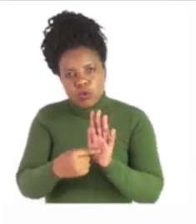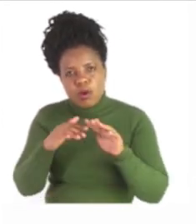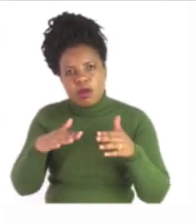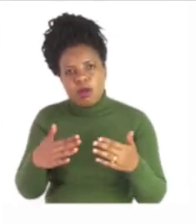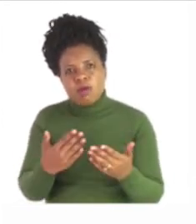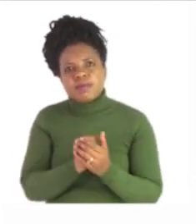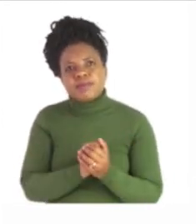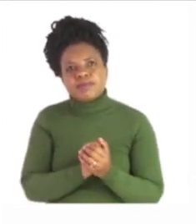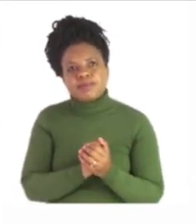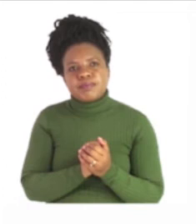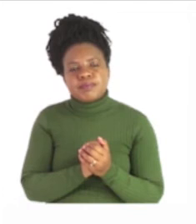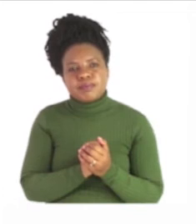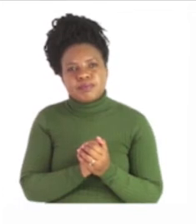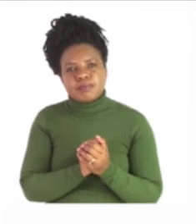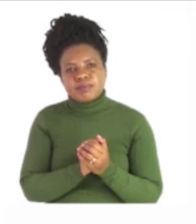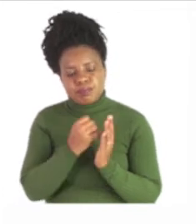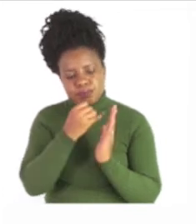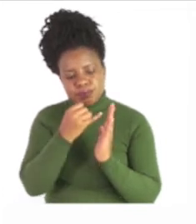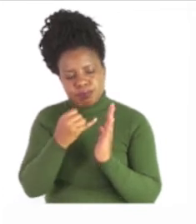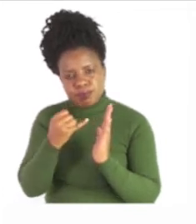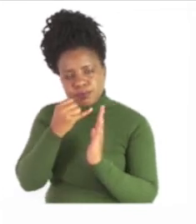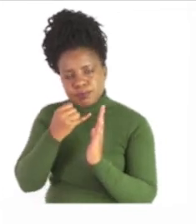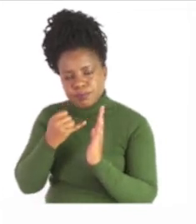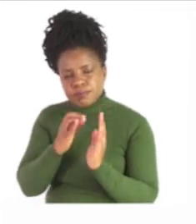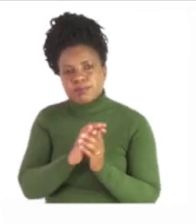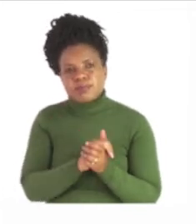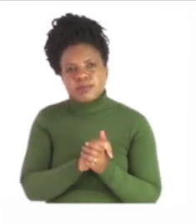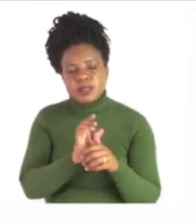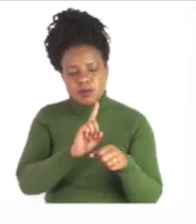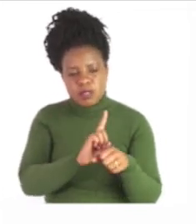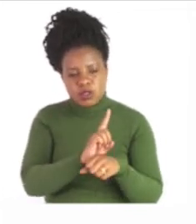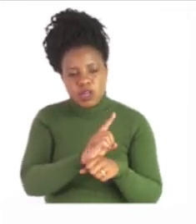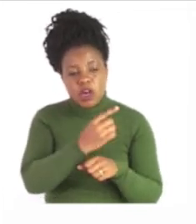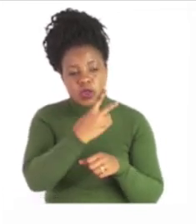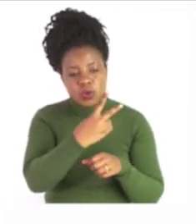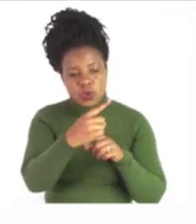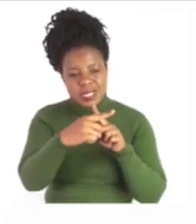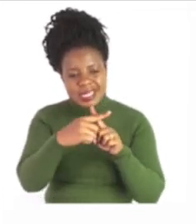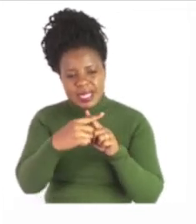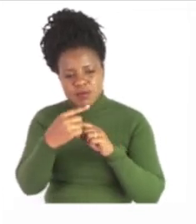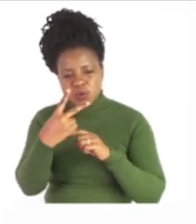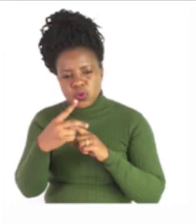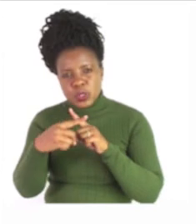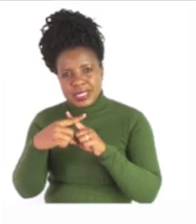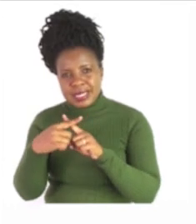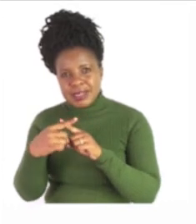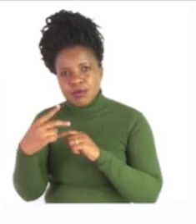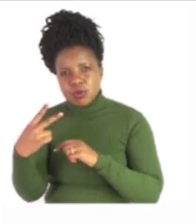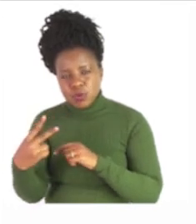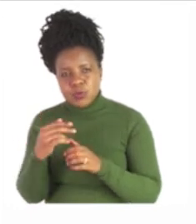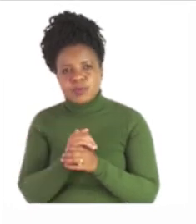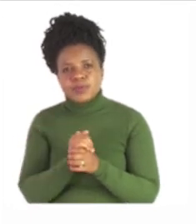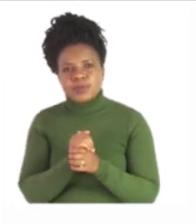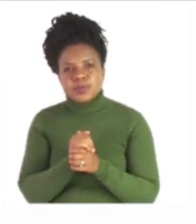cubes which are drawn there. The first one is 2 times 2 times 2. That can also